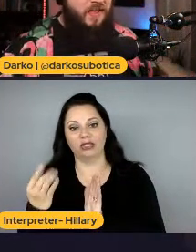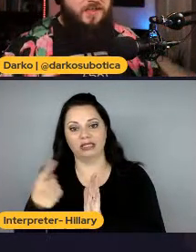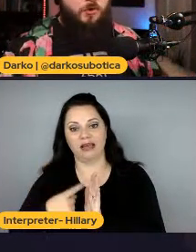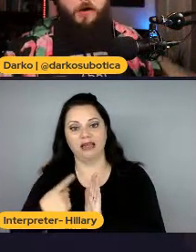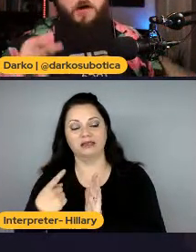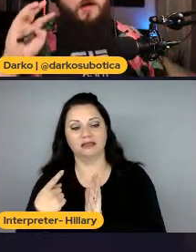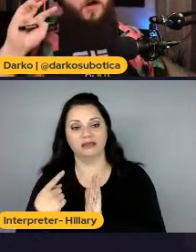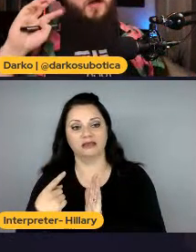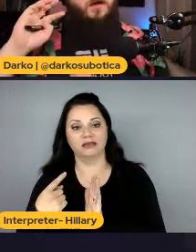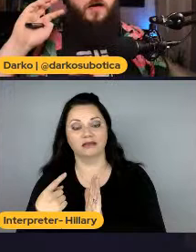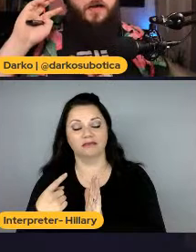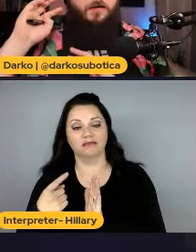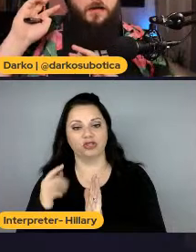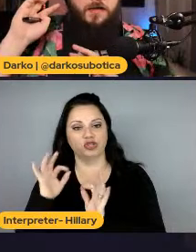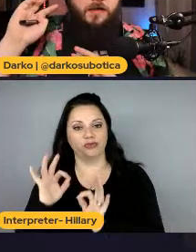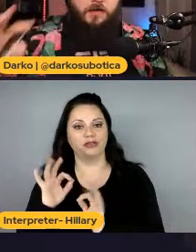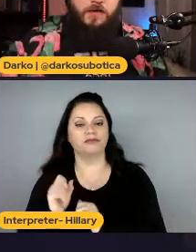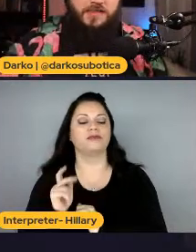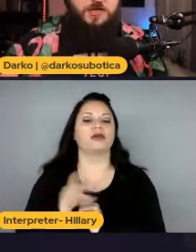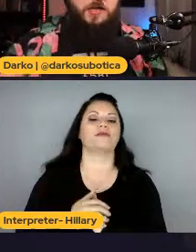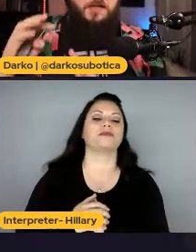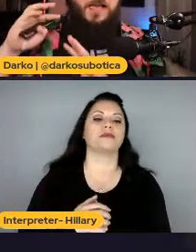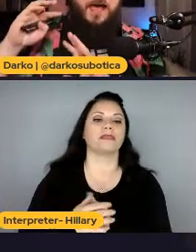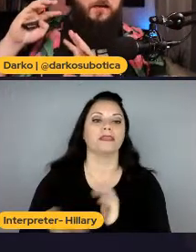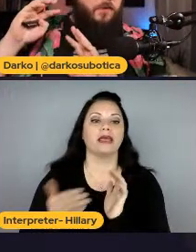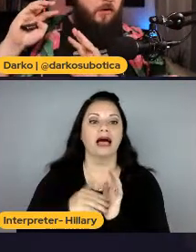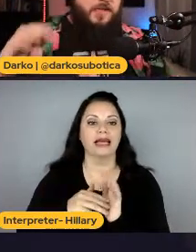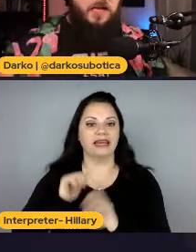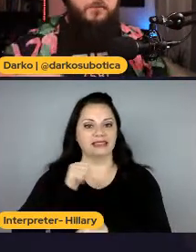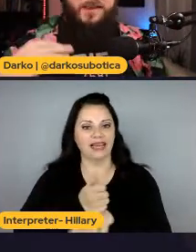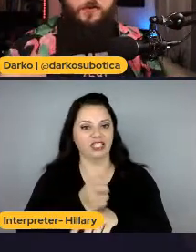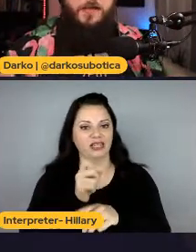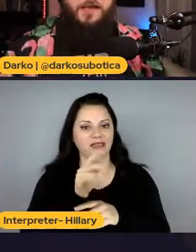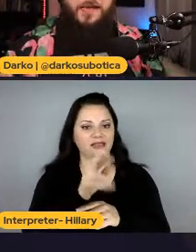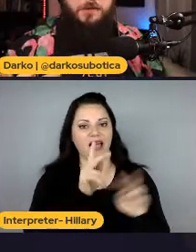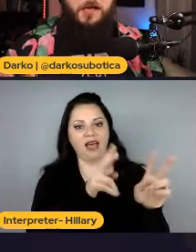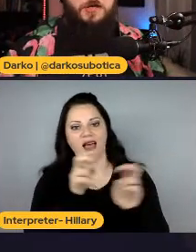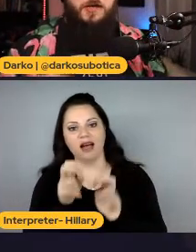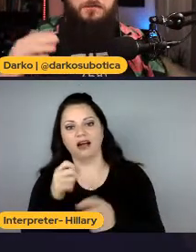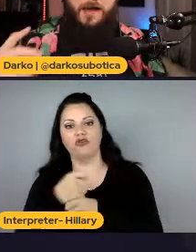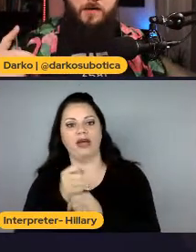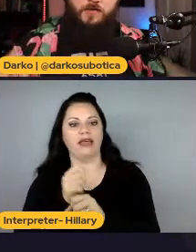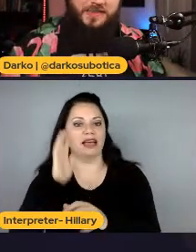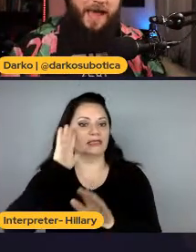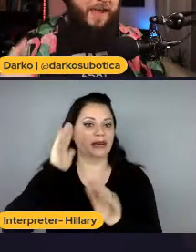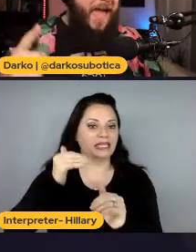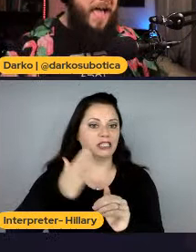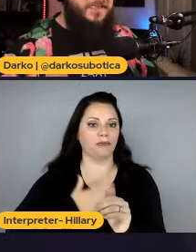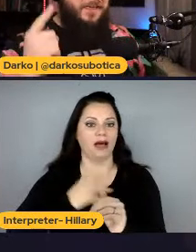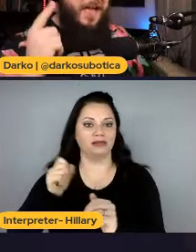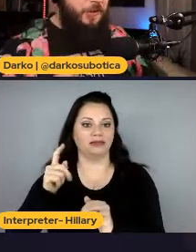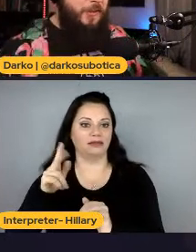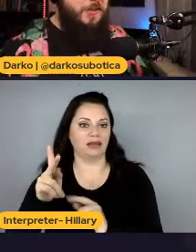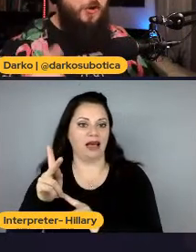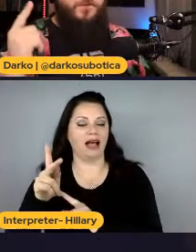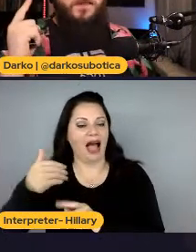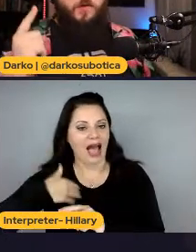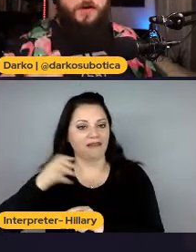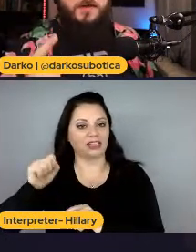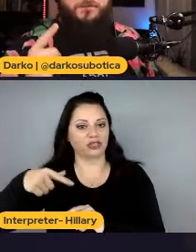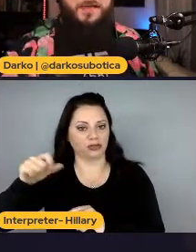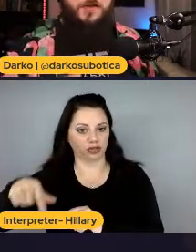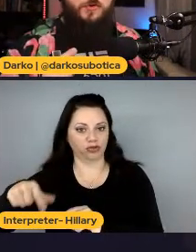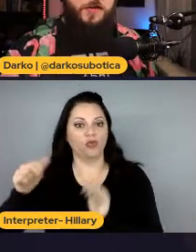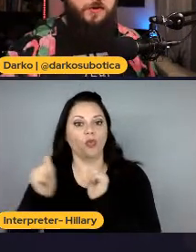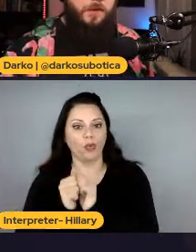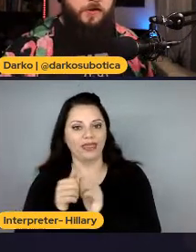days. Super. Okay, again, instantiating the stack, all that stuff, and creating an expectation that my stack has a SQS queue